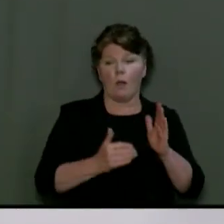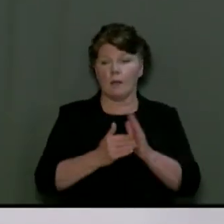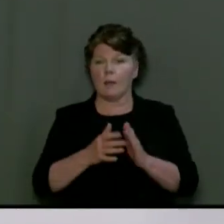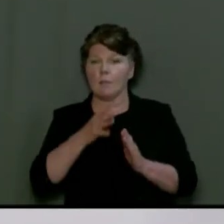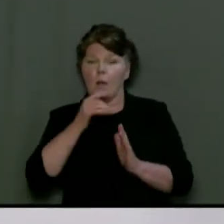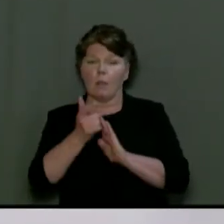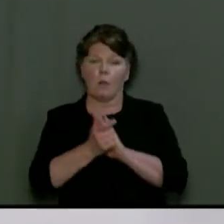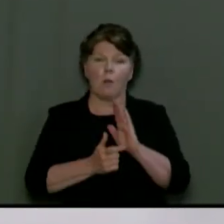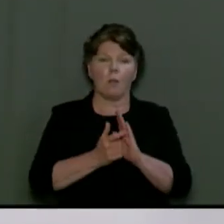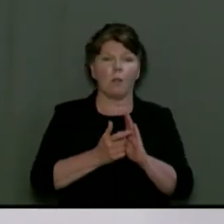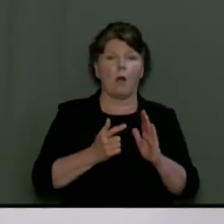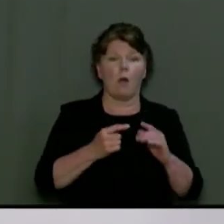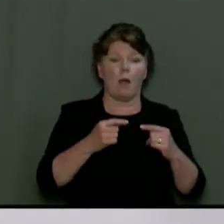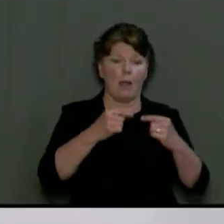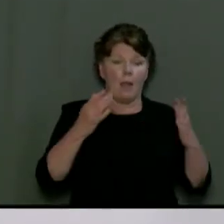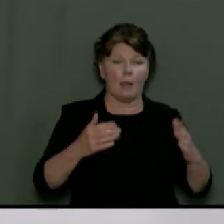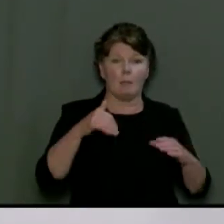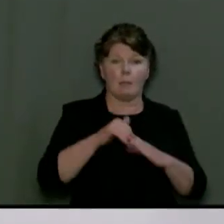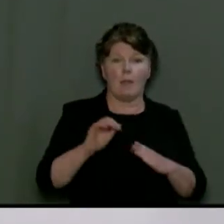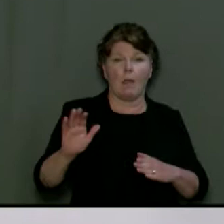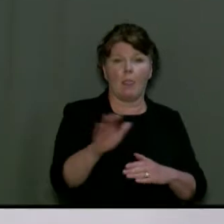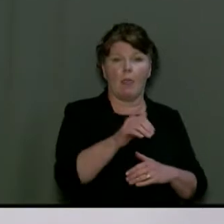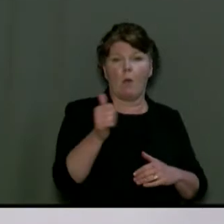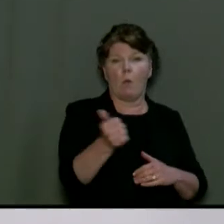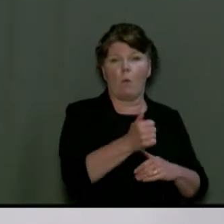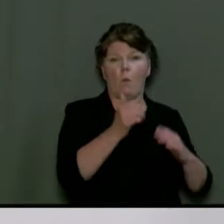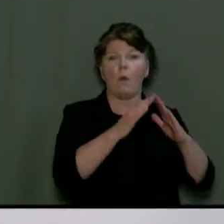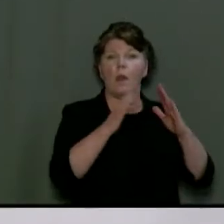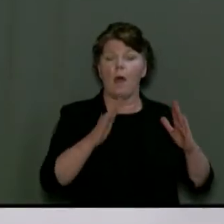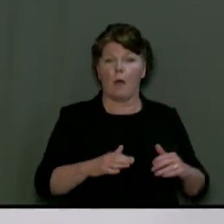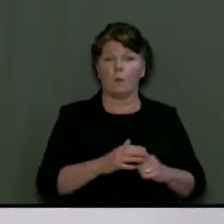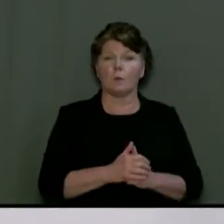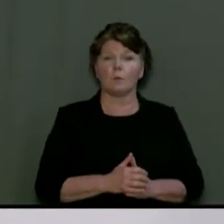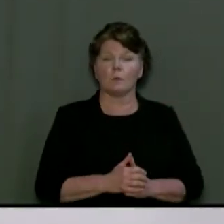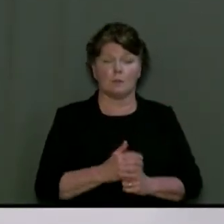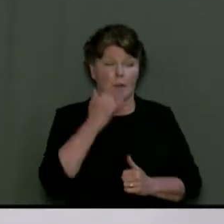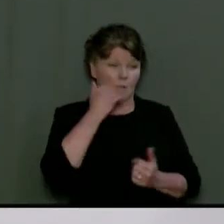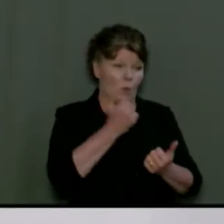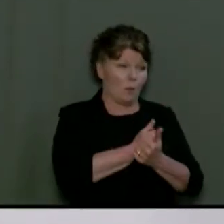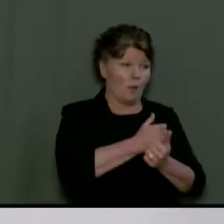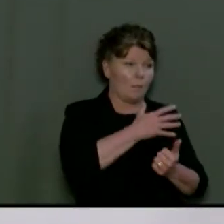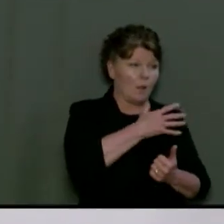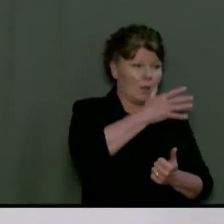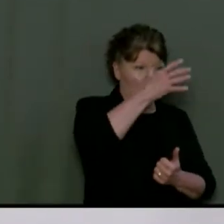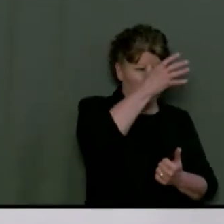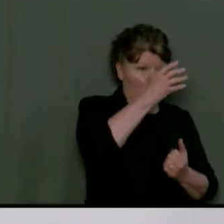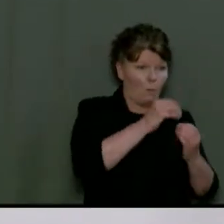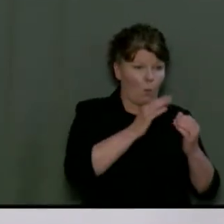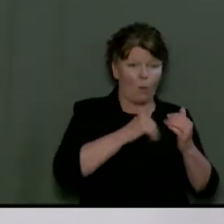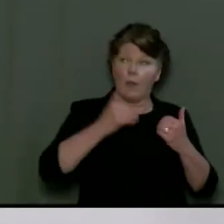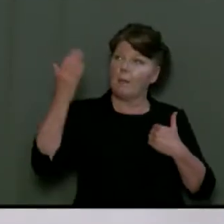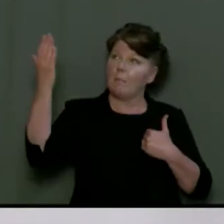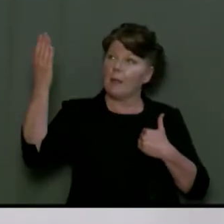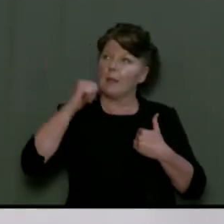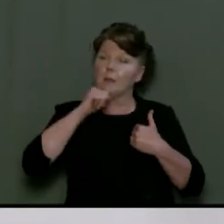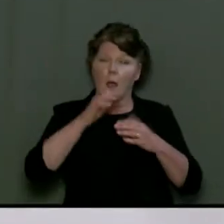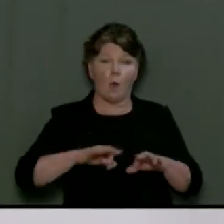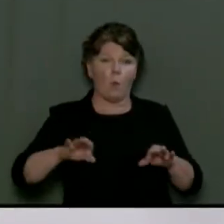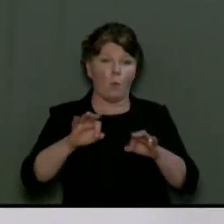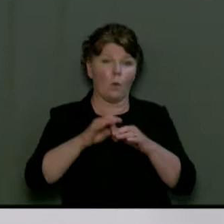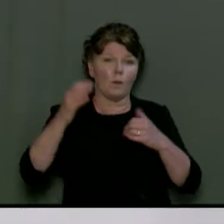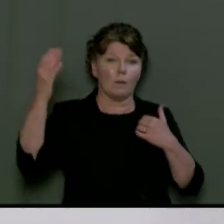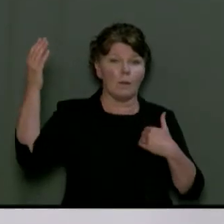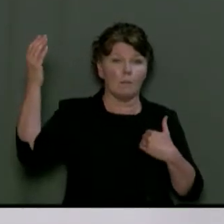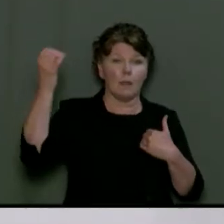enemies will be those of his own household. Whoever loves his father or mother more than me is not worthy of me.